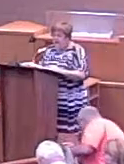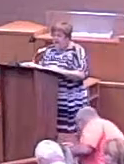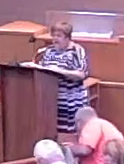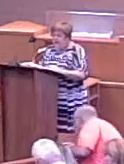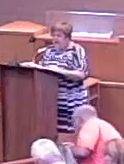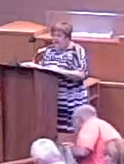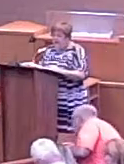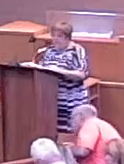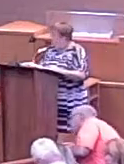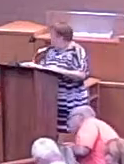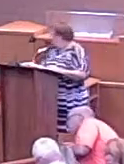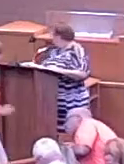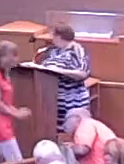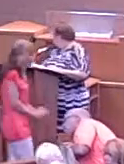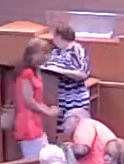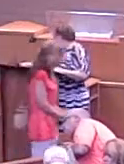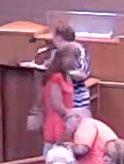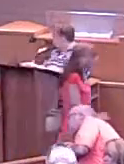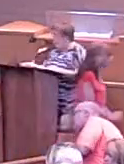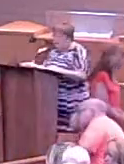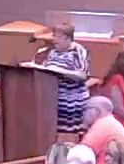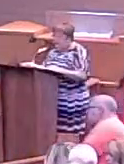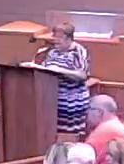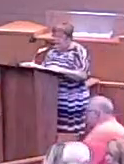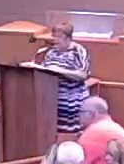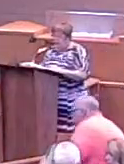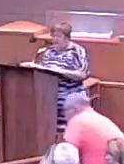Let us be